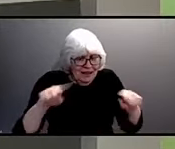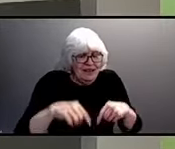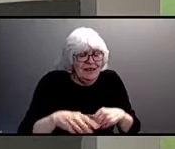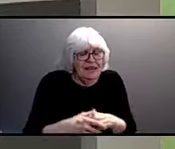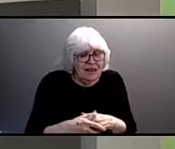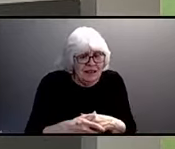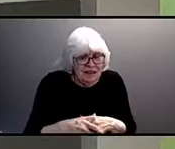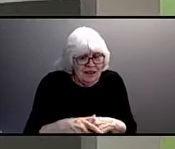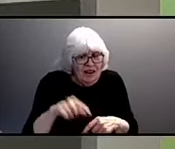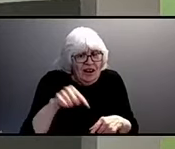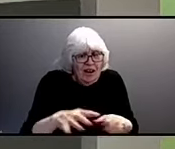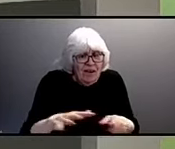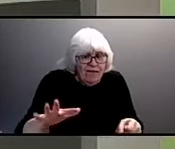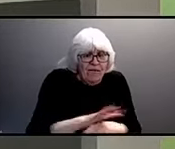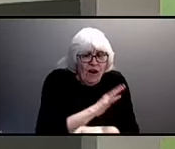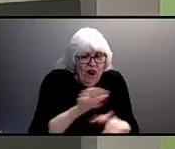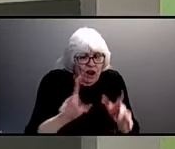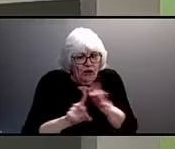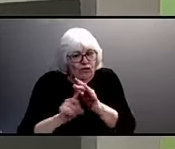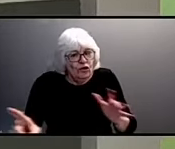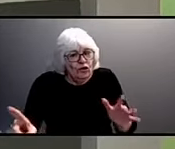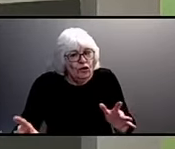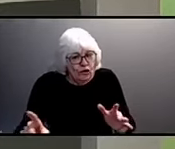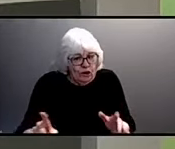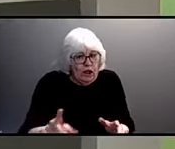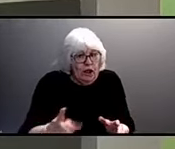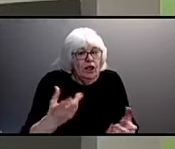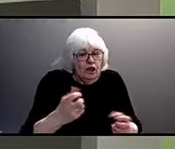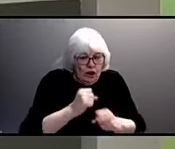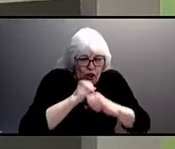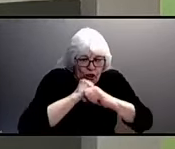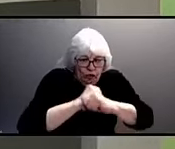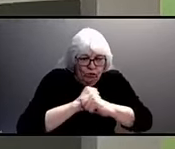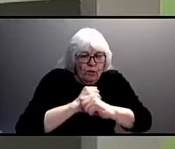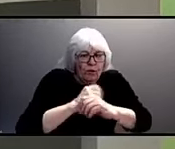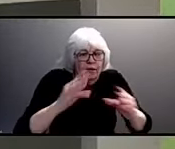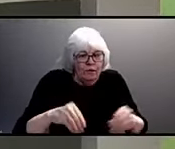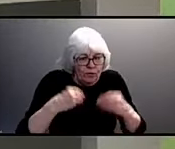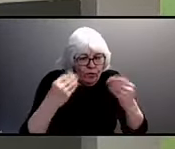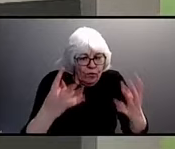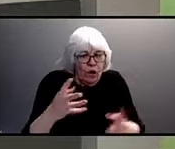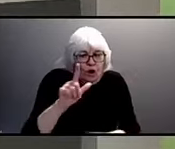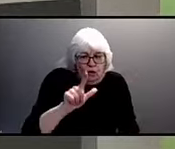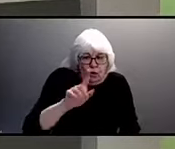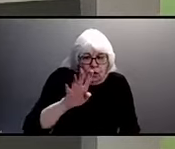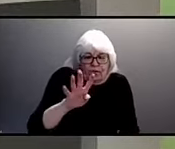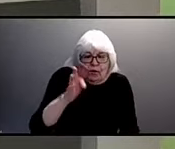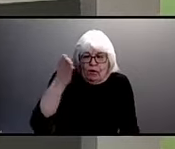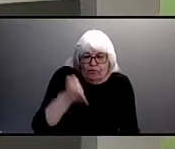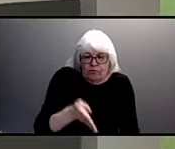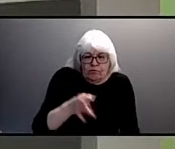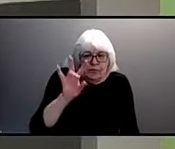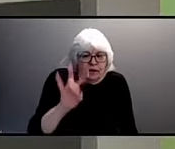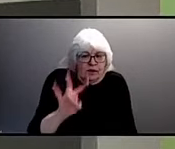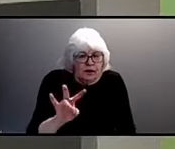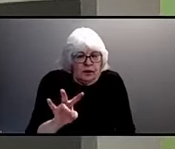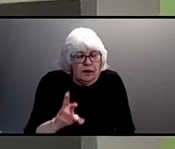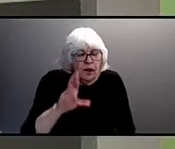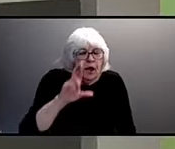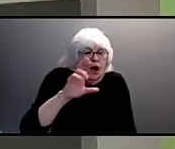area, security is provided 24/7. And that is a combination of the RCMP, contracted security, and our bylaw